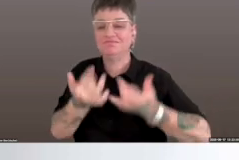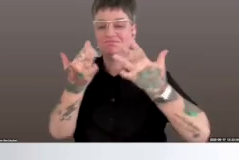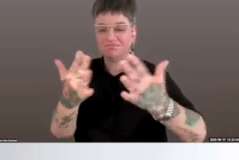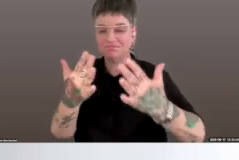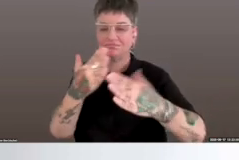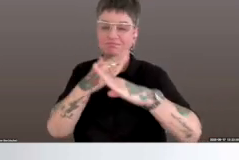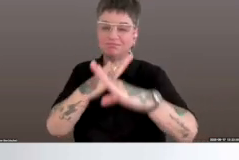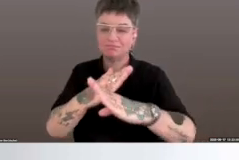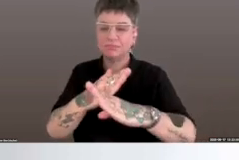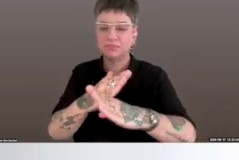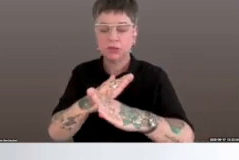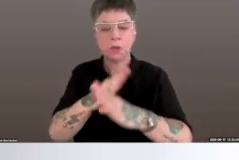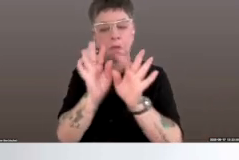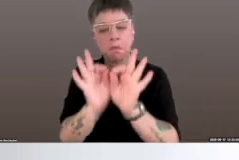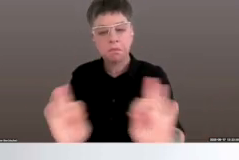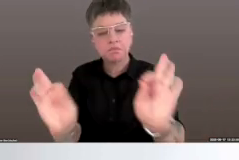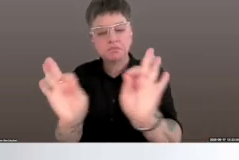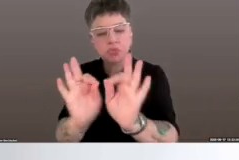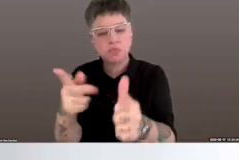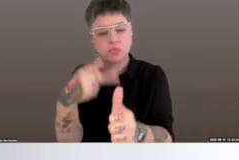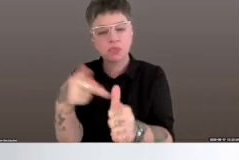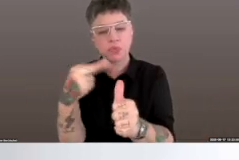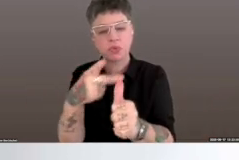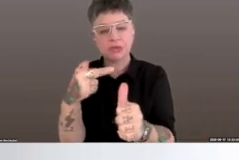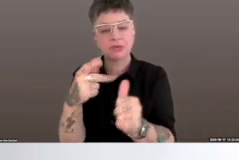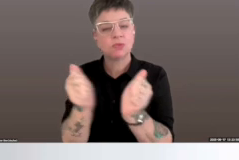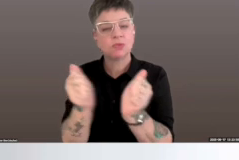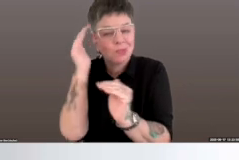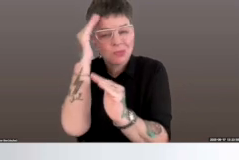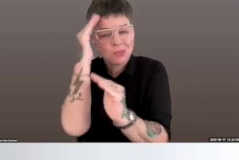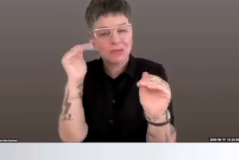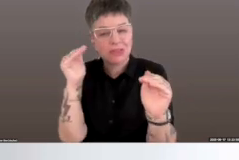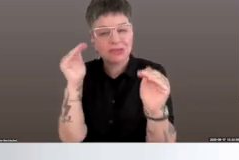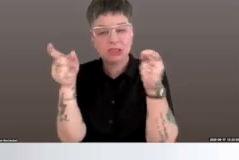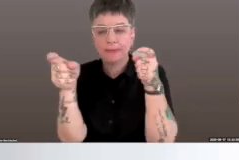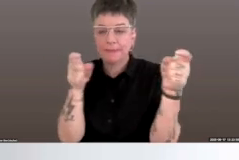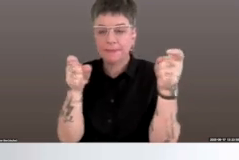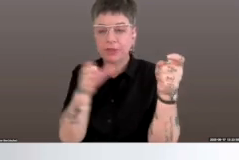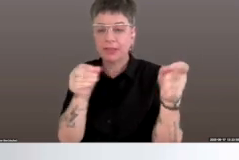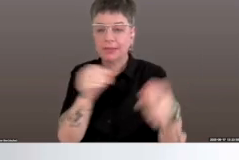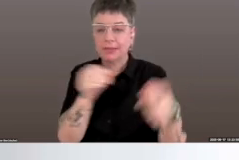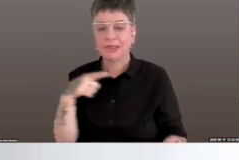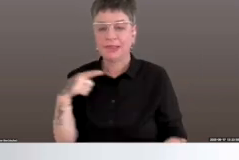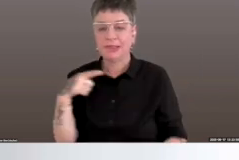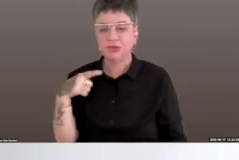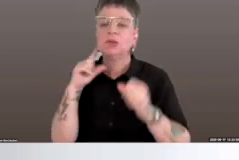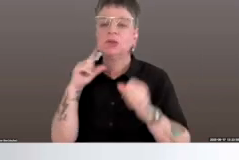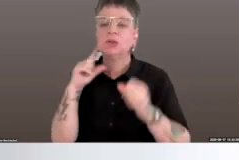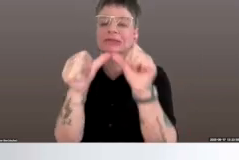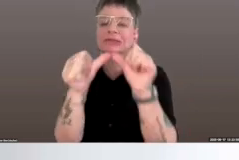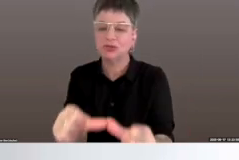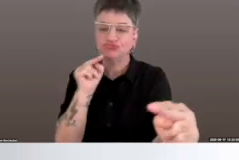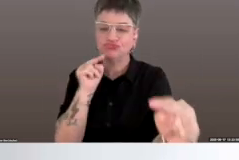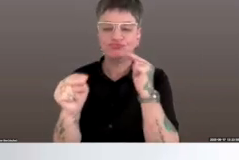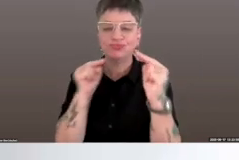priorities, with the expectation that the administration and the legislature would continue